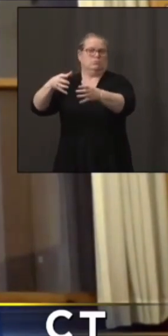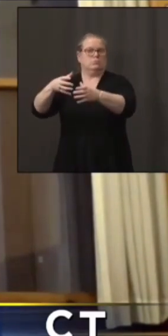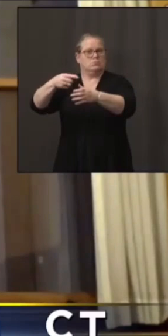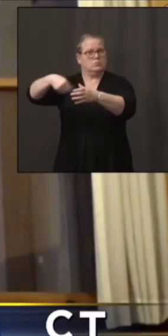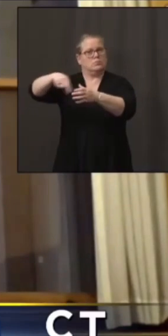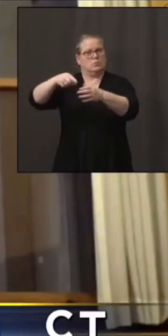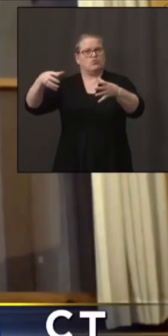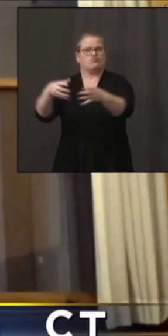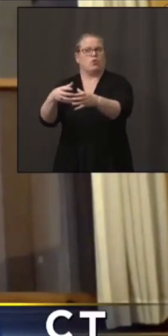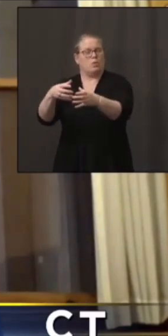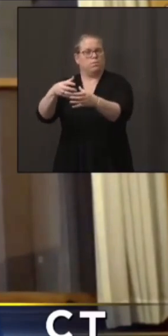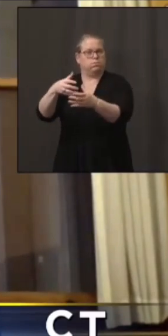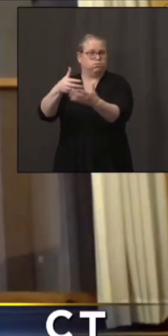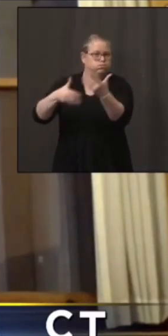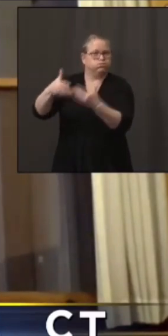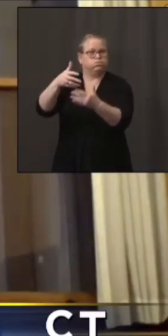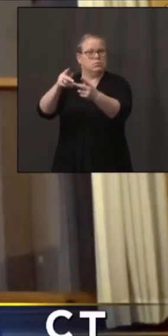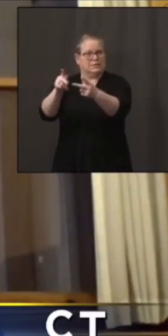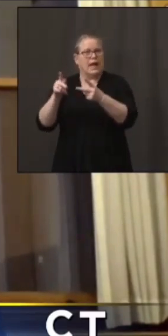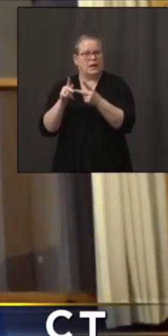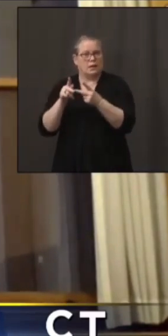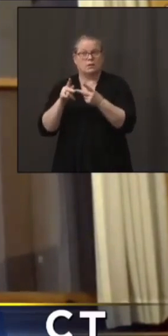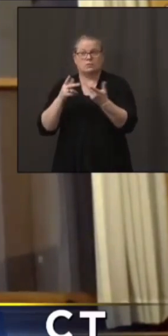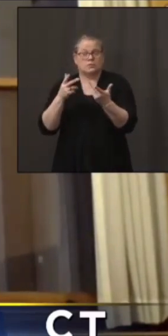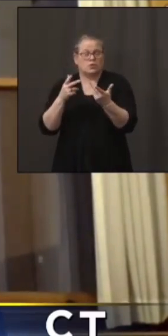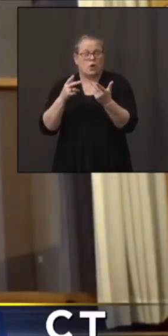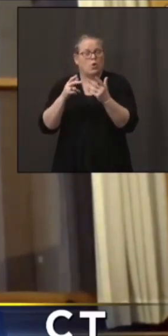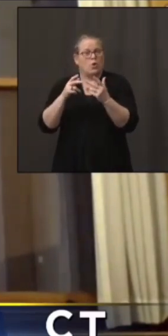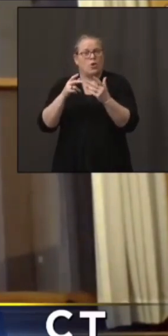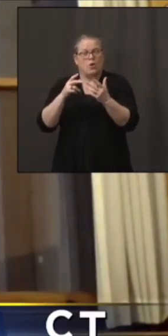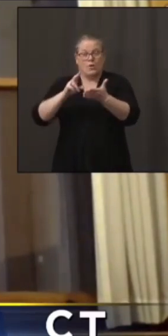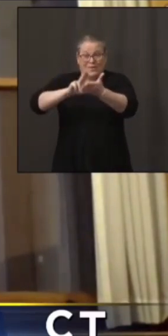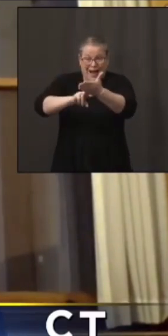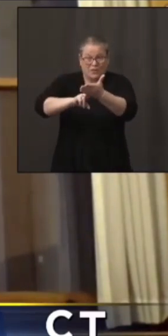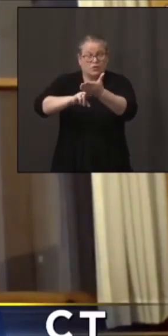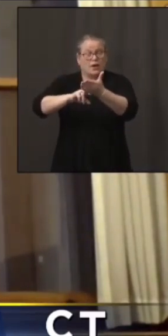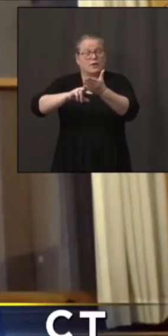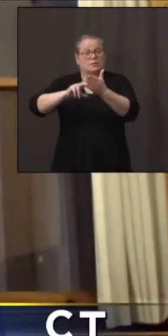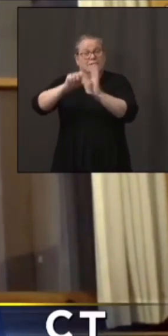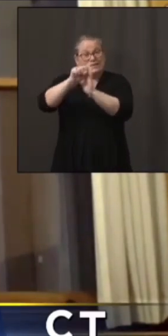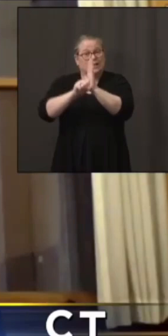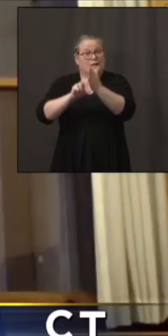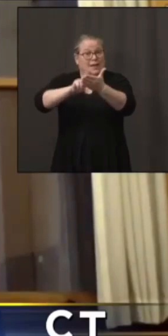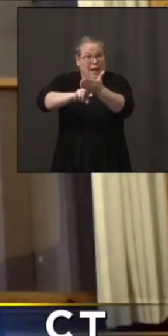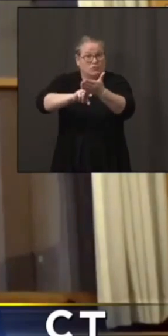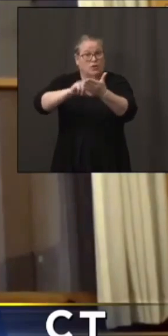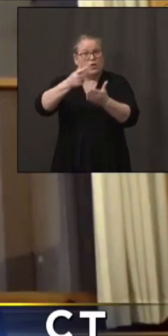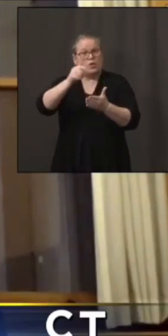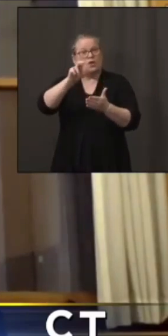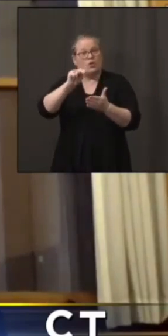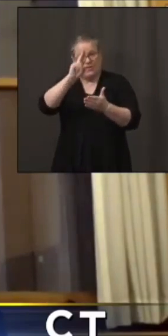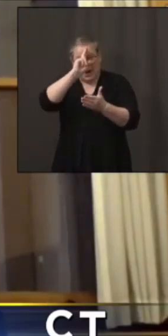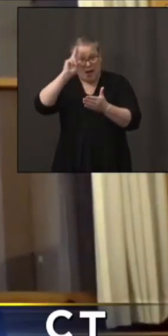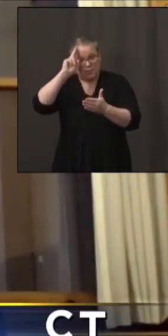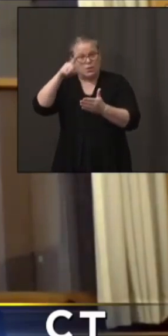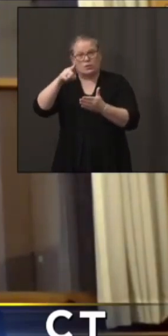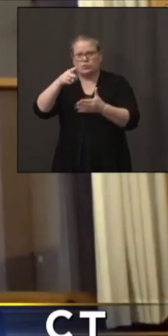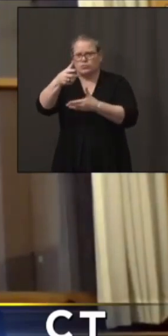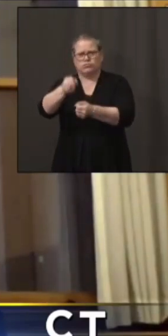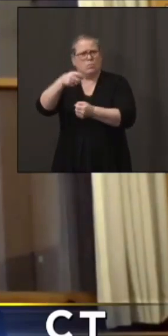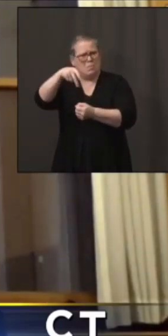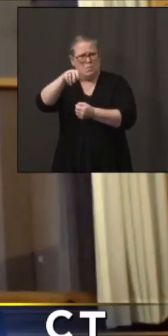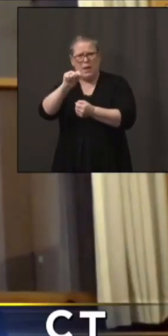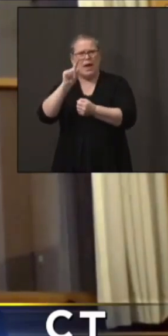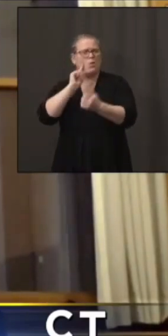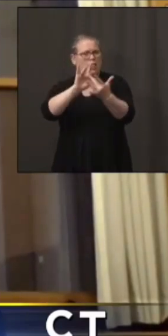lot of the vaccinations for state employees and state facilities. So I let Pat comment there, but we're going to be working it as fast as possible to get